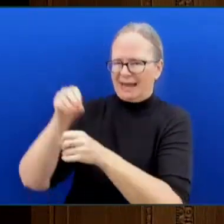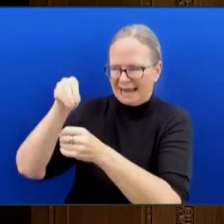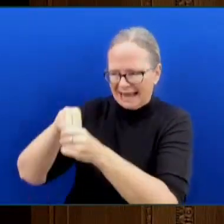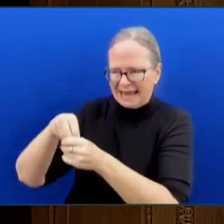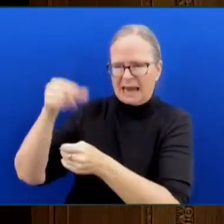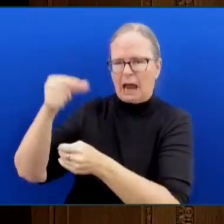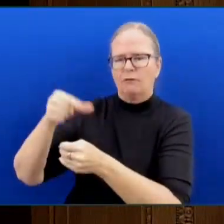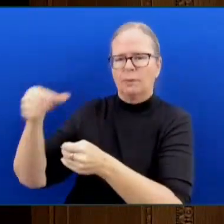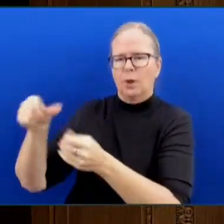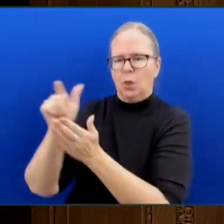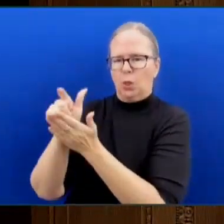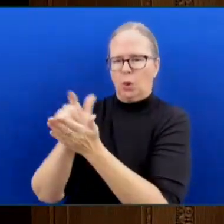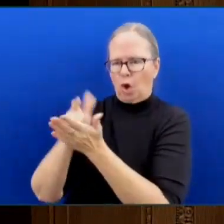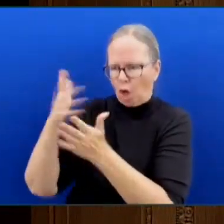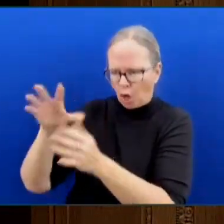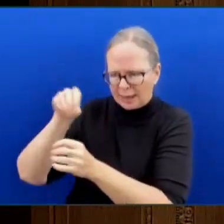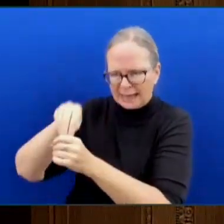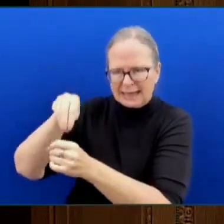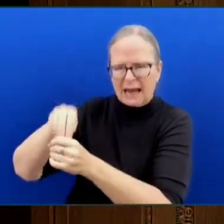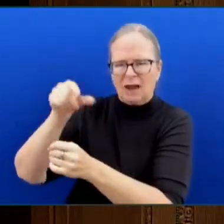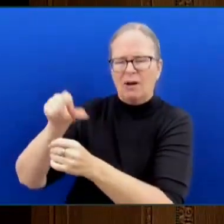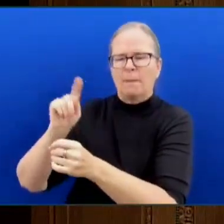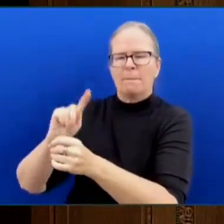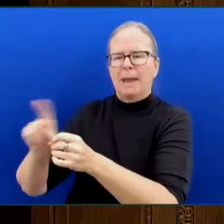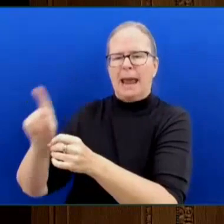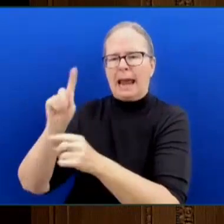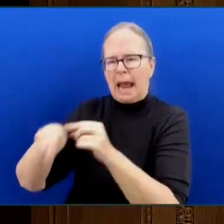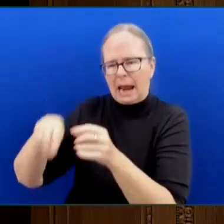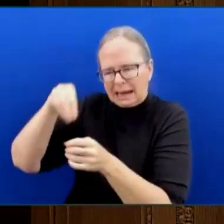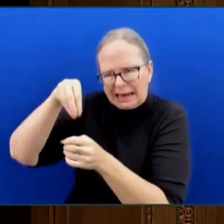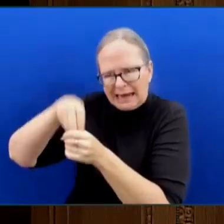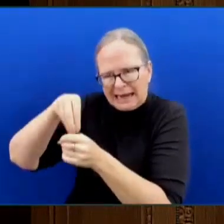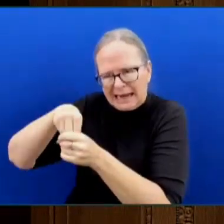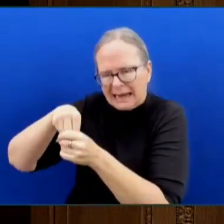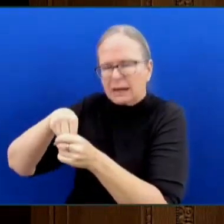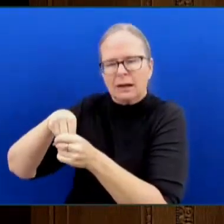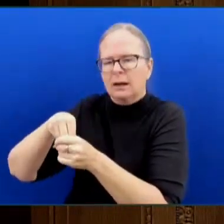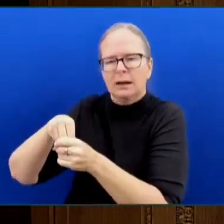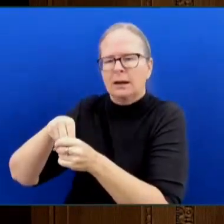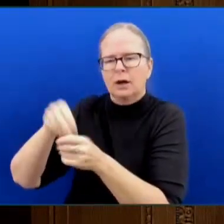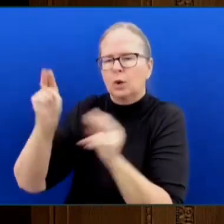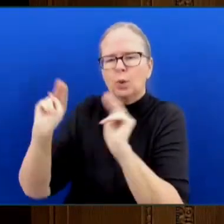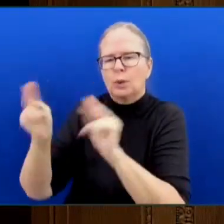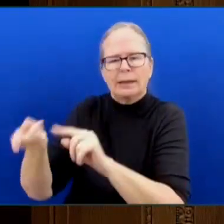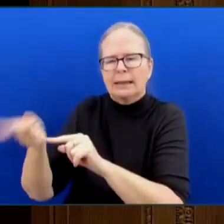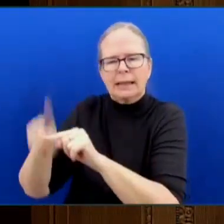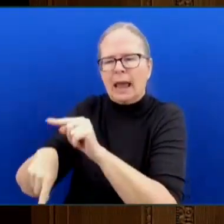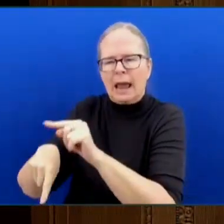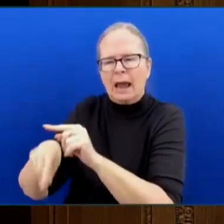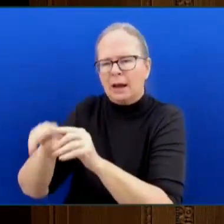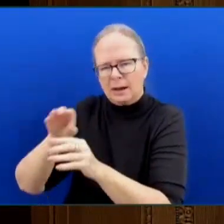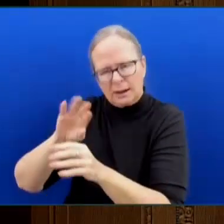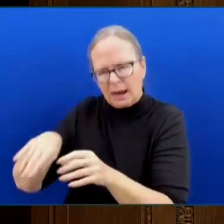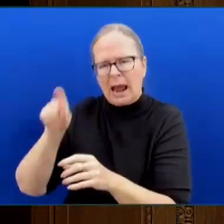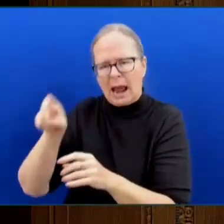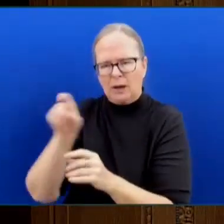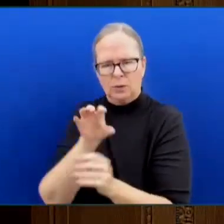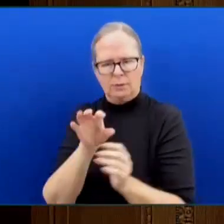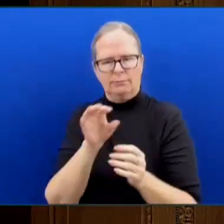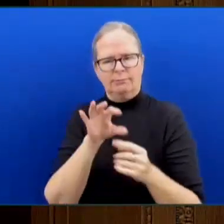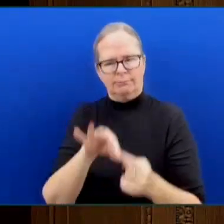come from outside of the ministry, and it has happened frequently, to be appointed to make a decision around charge